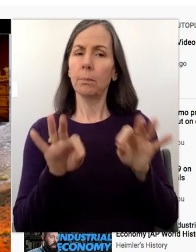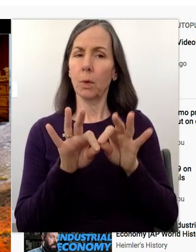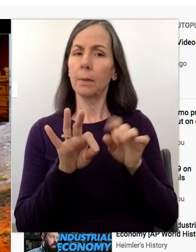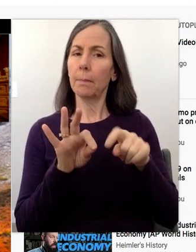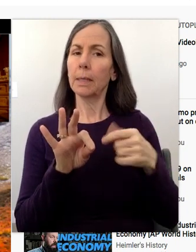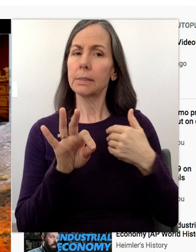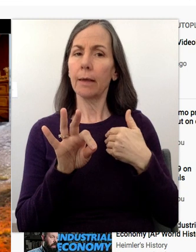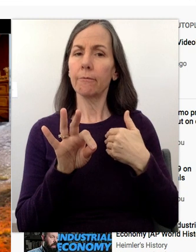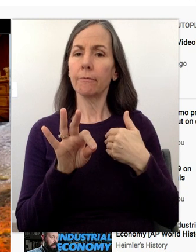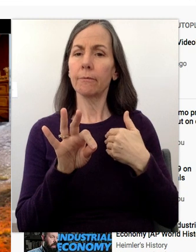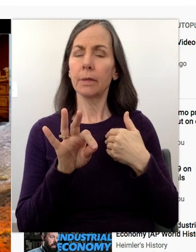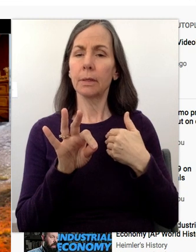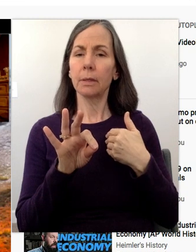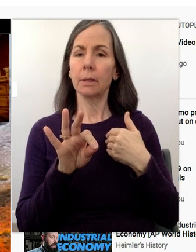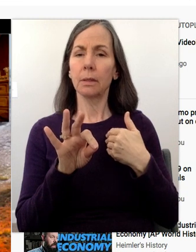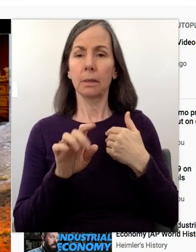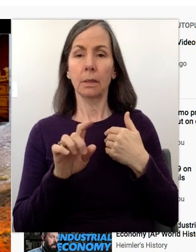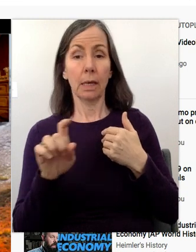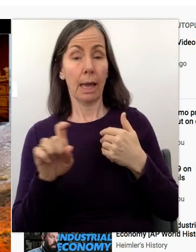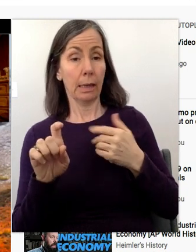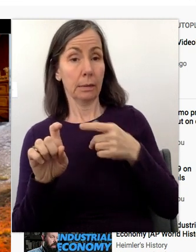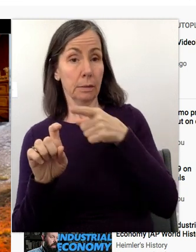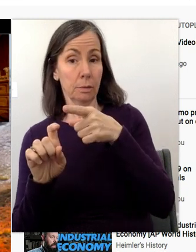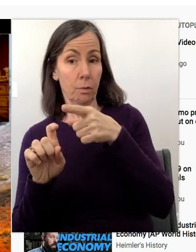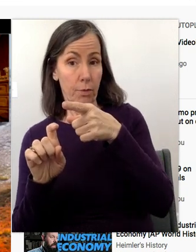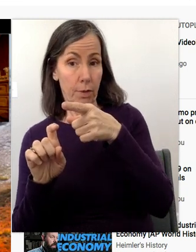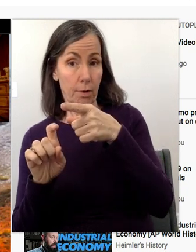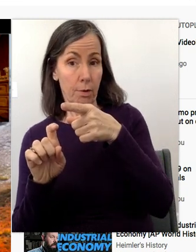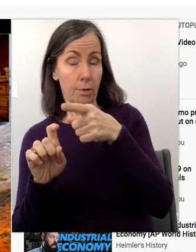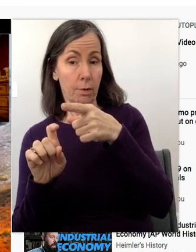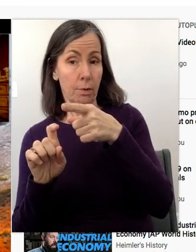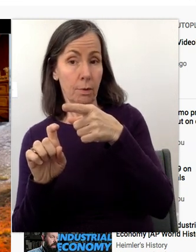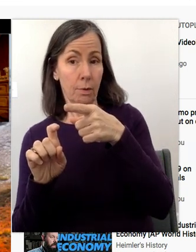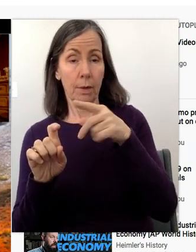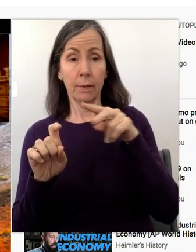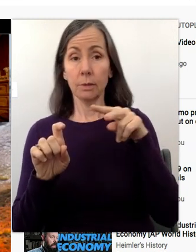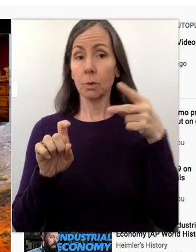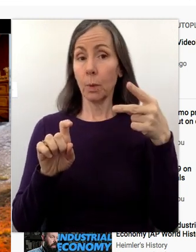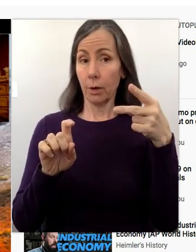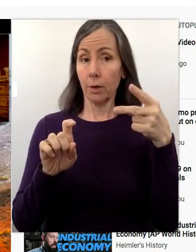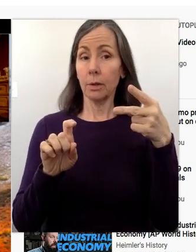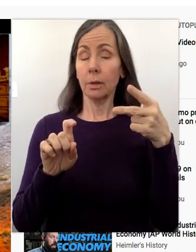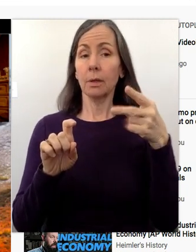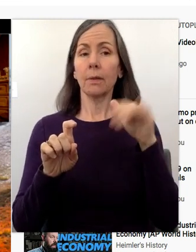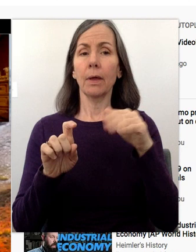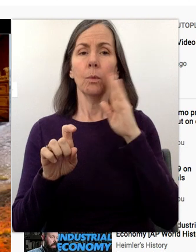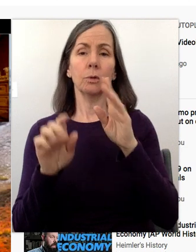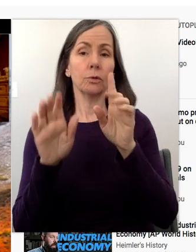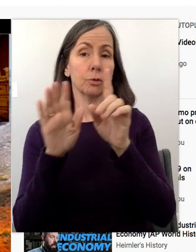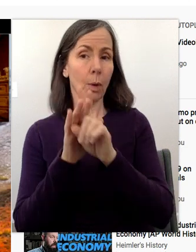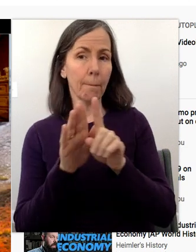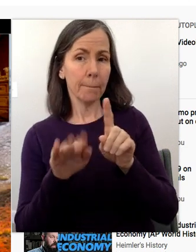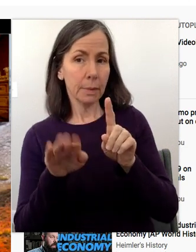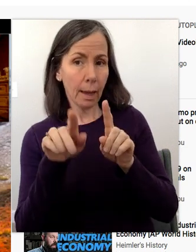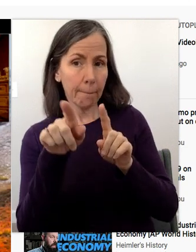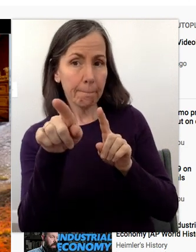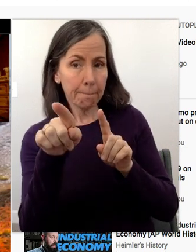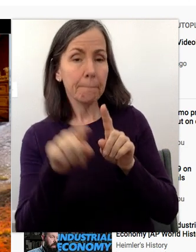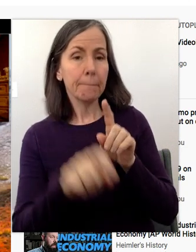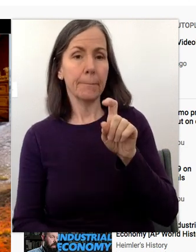You can use the x button and the squared button to get x squared.